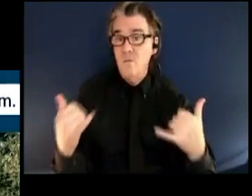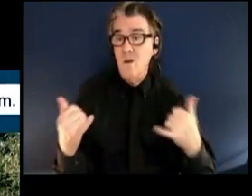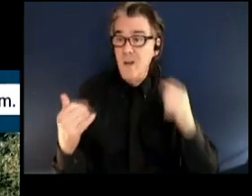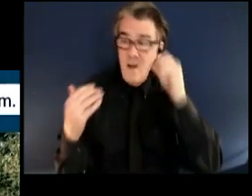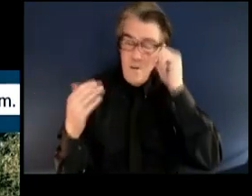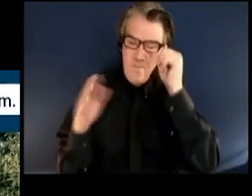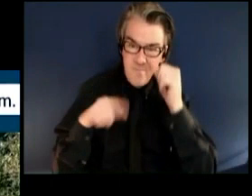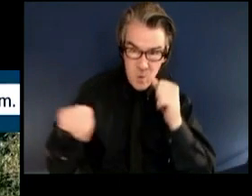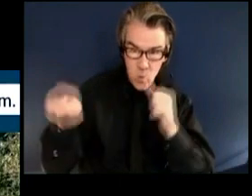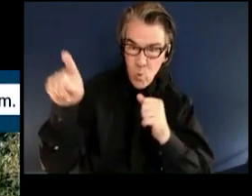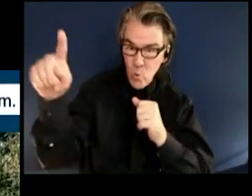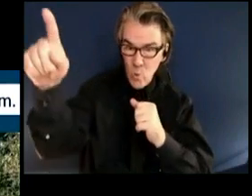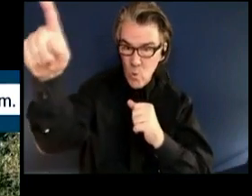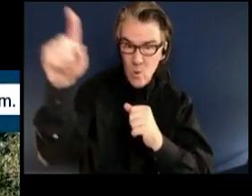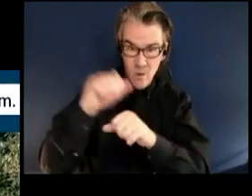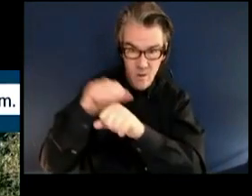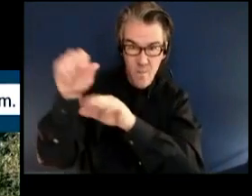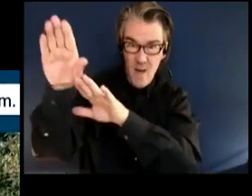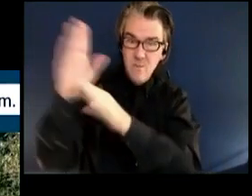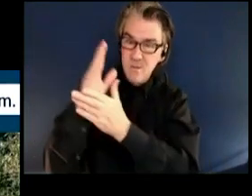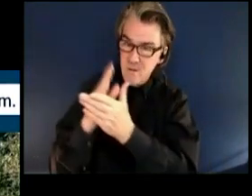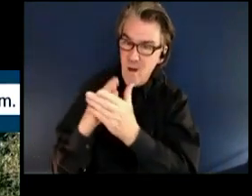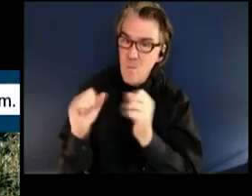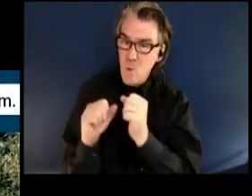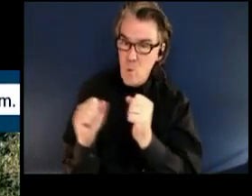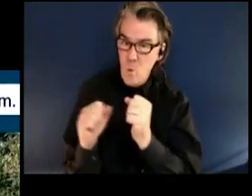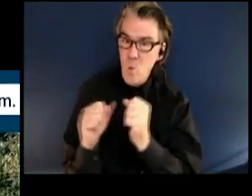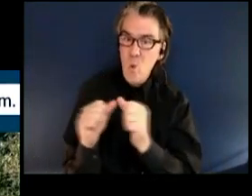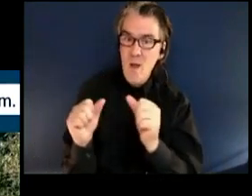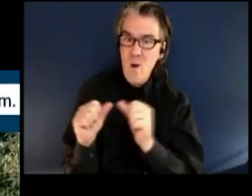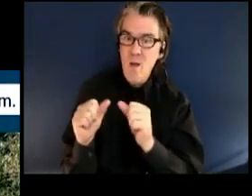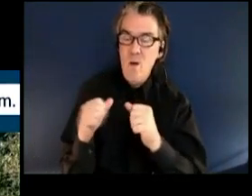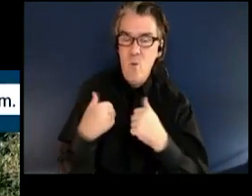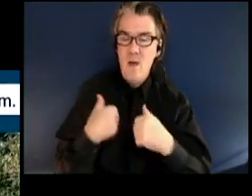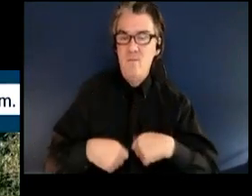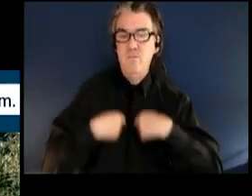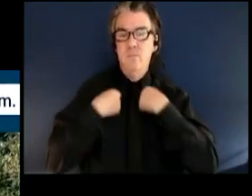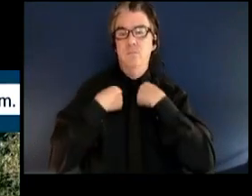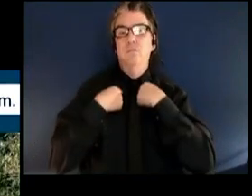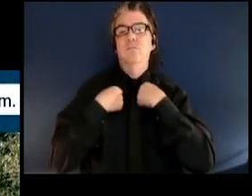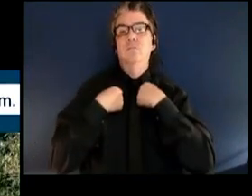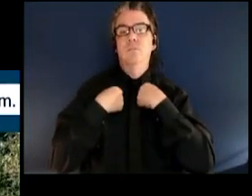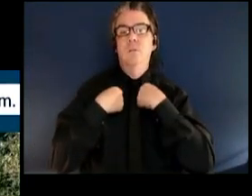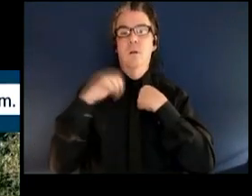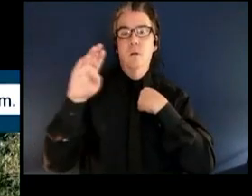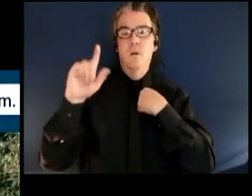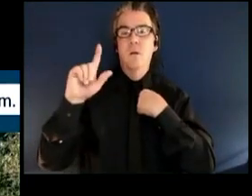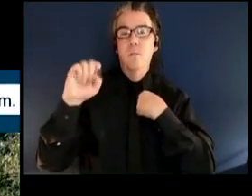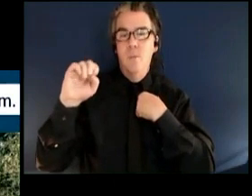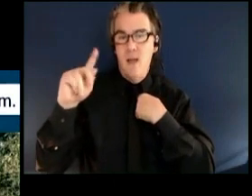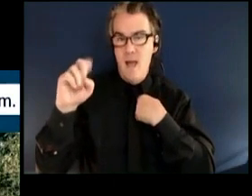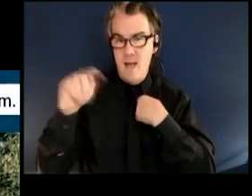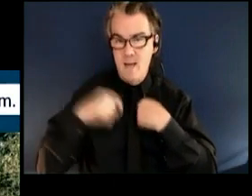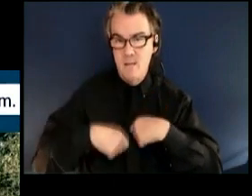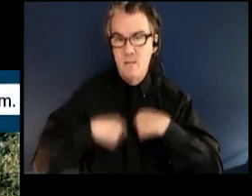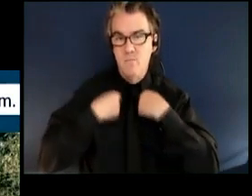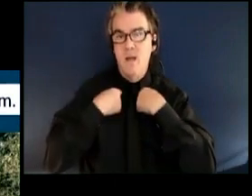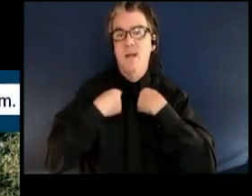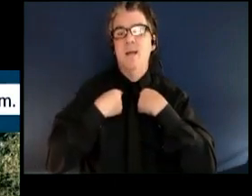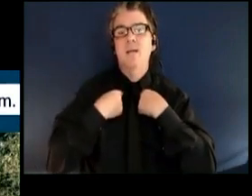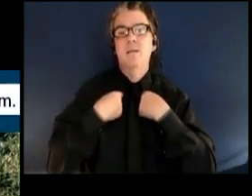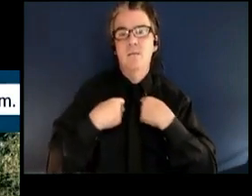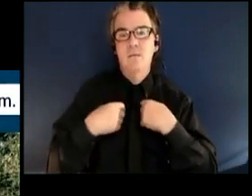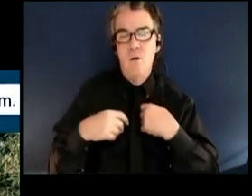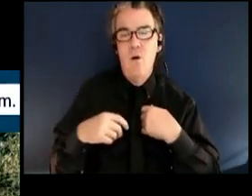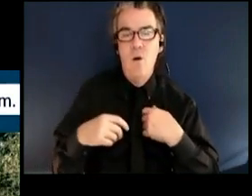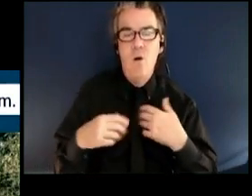and our indoor centers will switch from air conditioning to heating as needed. All of our centers do reflect appropriate COVID-19